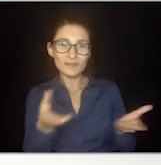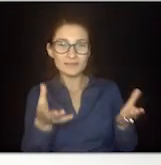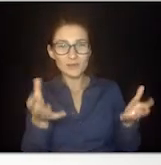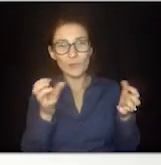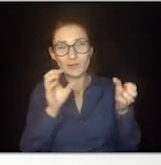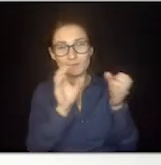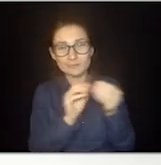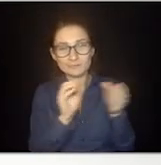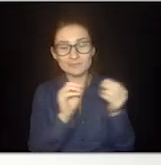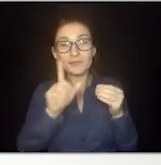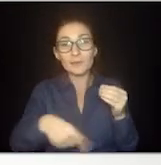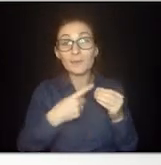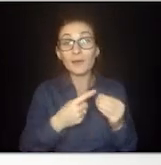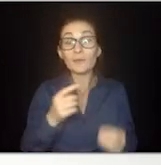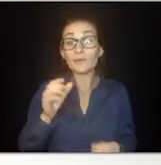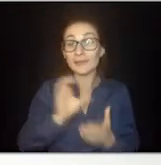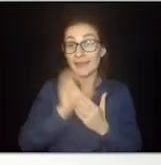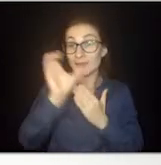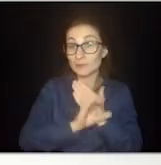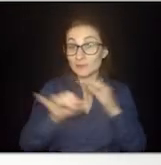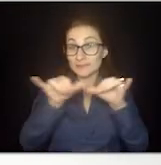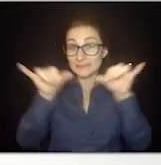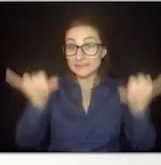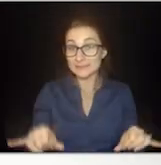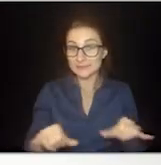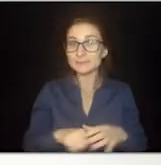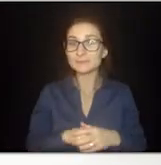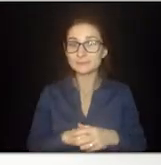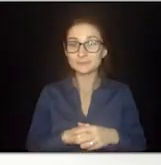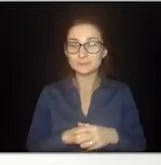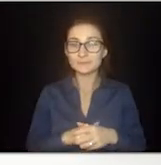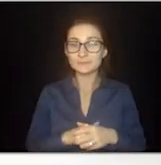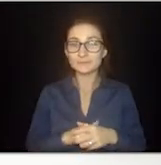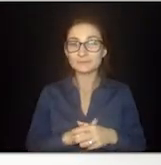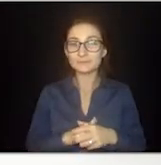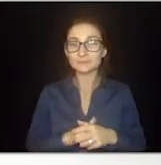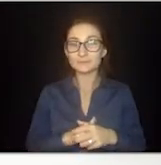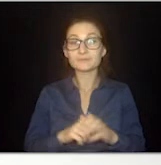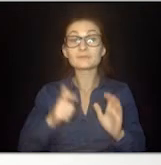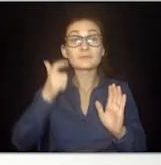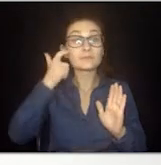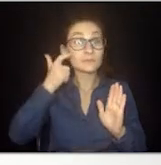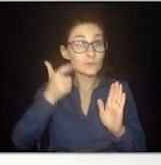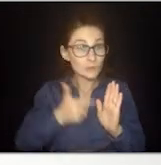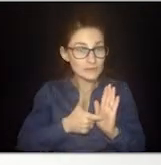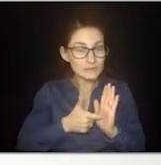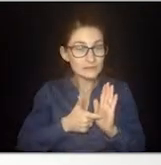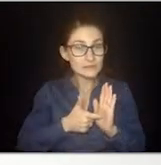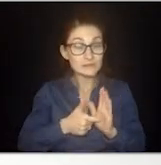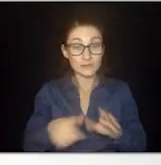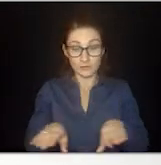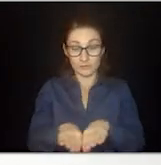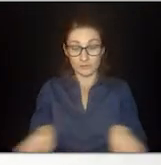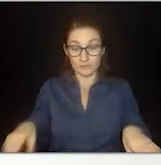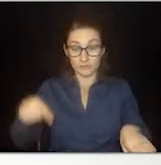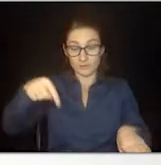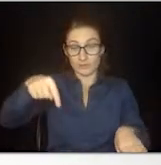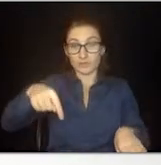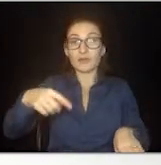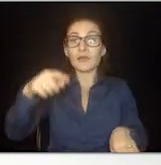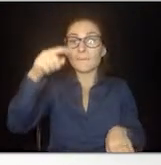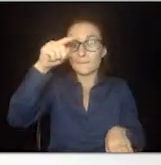So just a couple things I want to point out about the calendar systems. Notice that they put dark